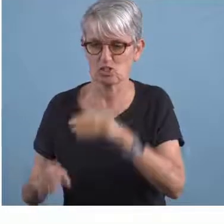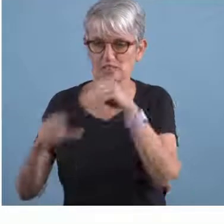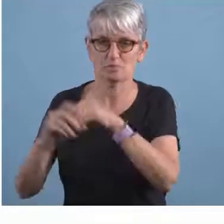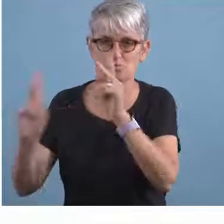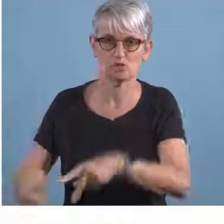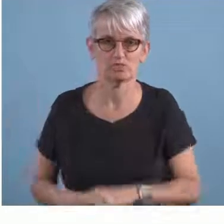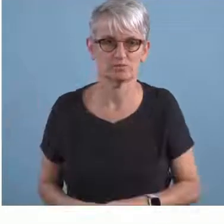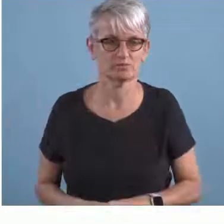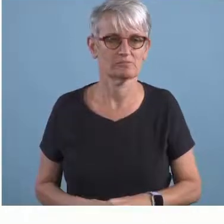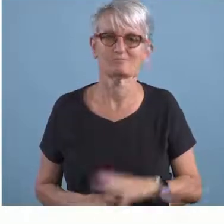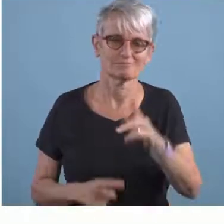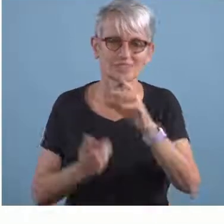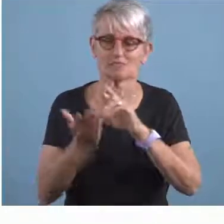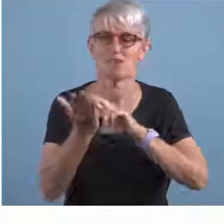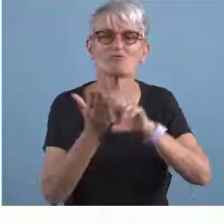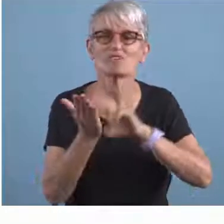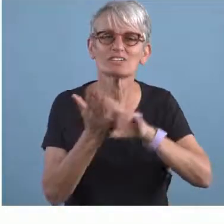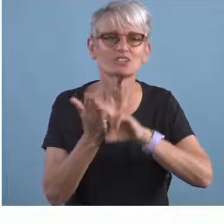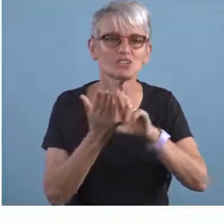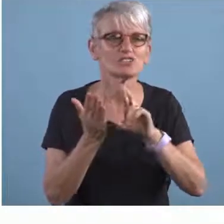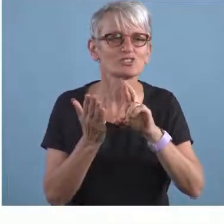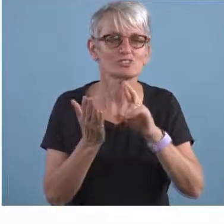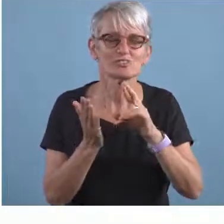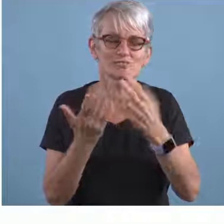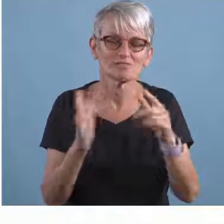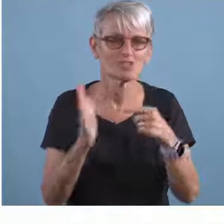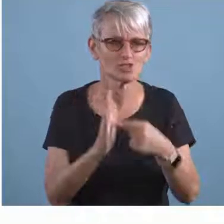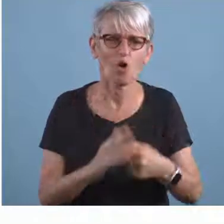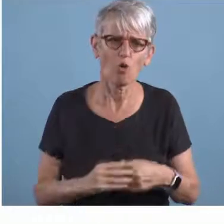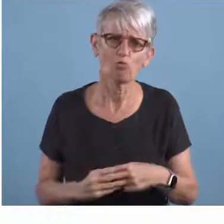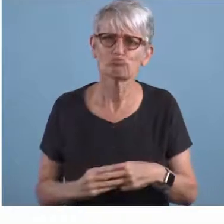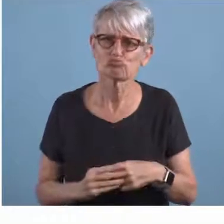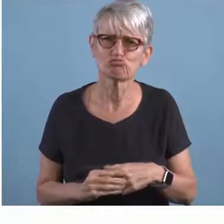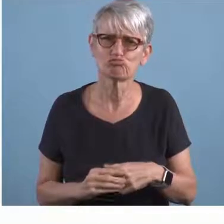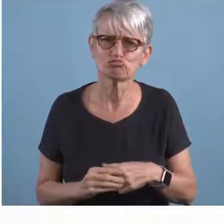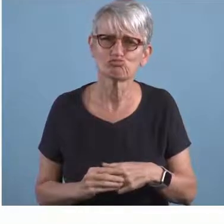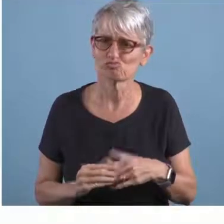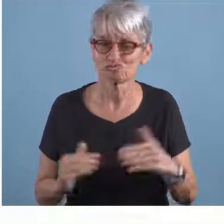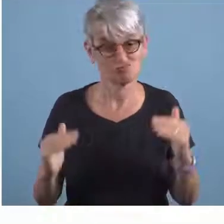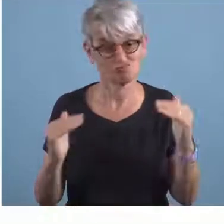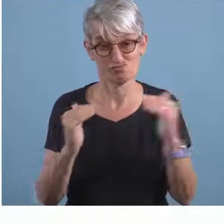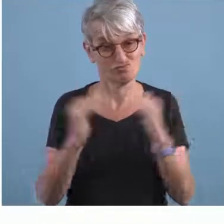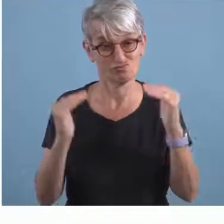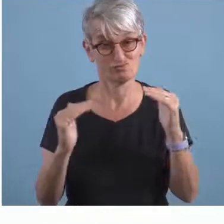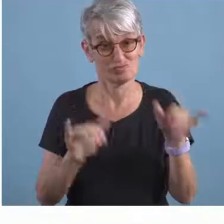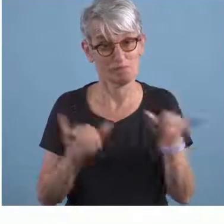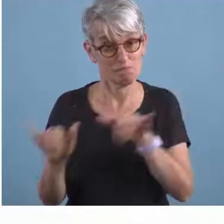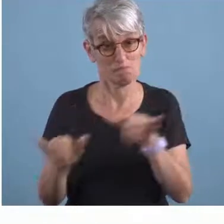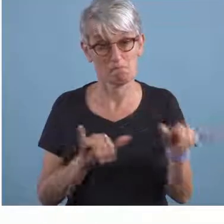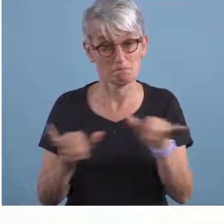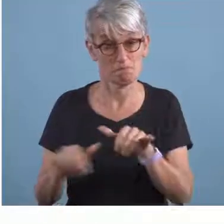But the research is showing maybe telepractice is no different than in-person